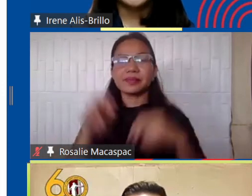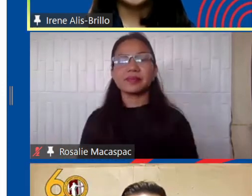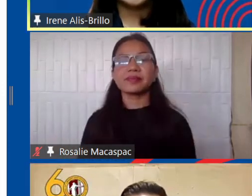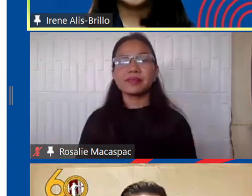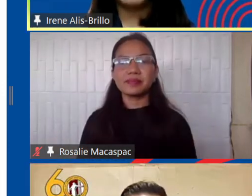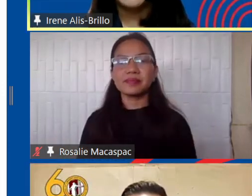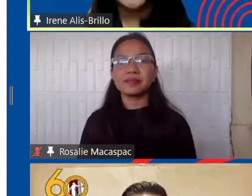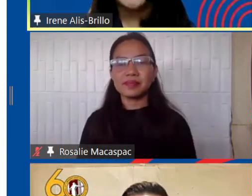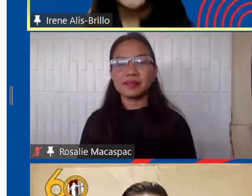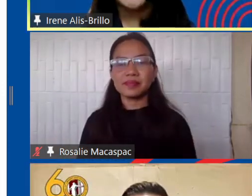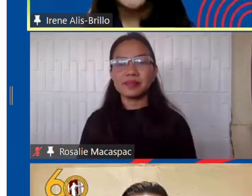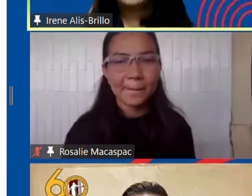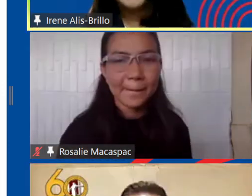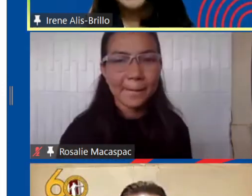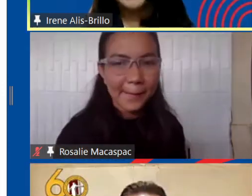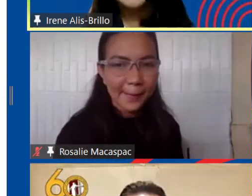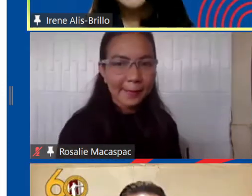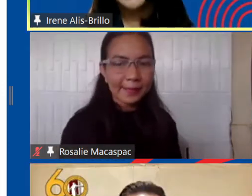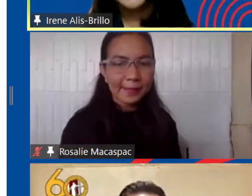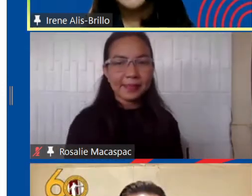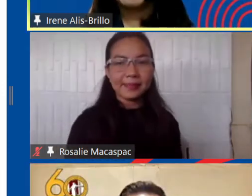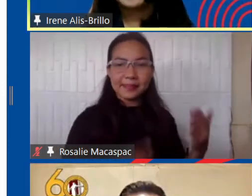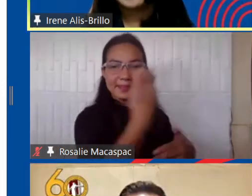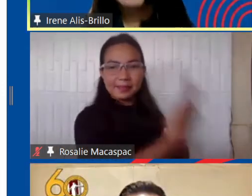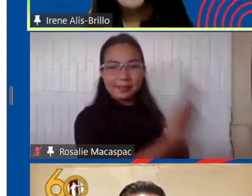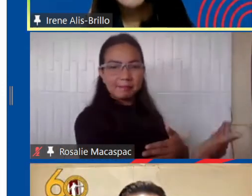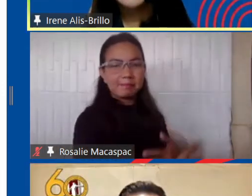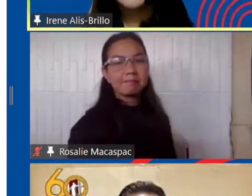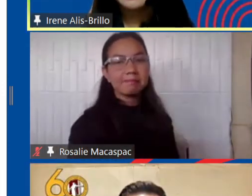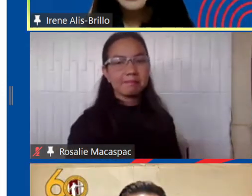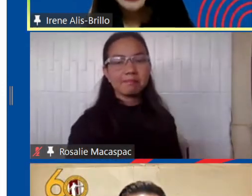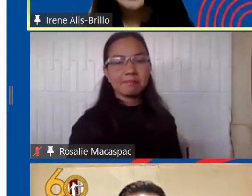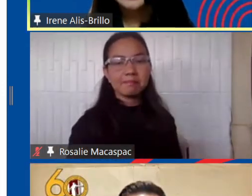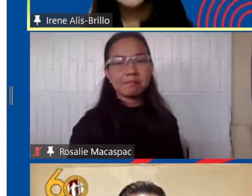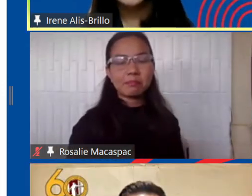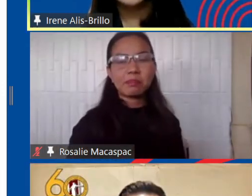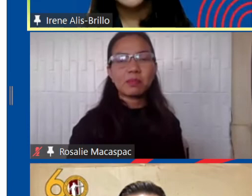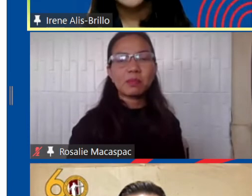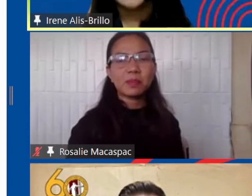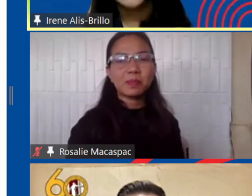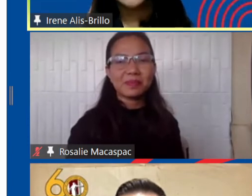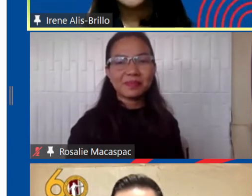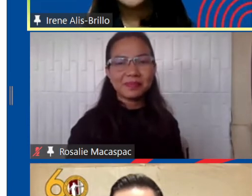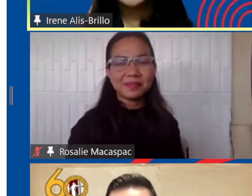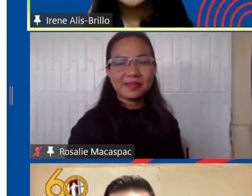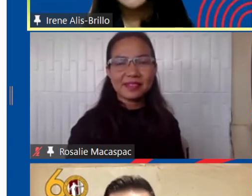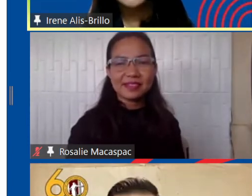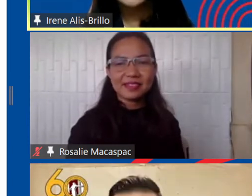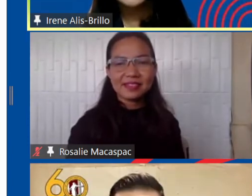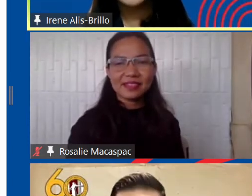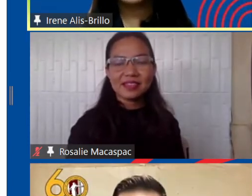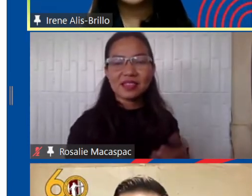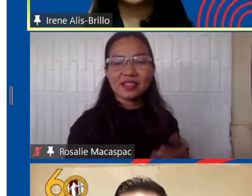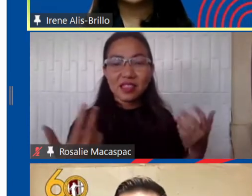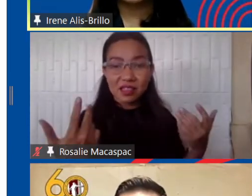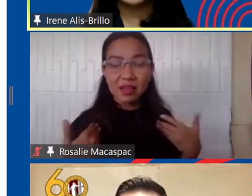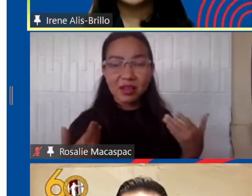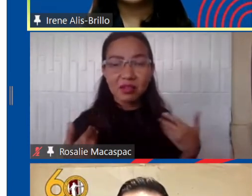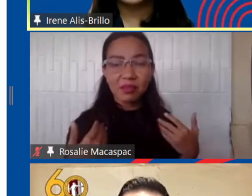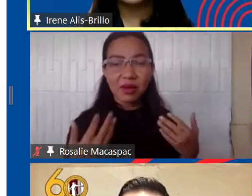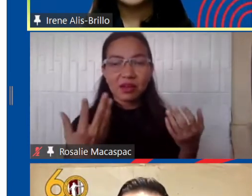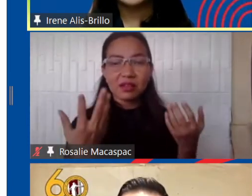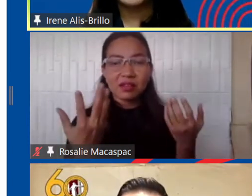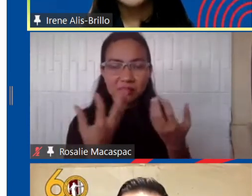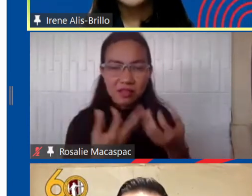Okay, thank you, Sir Paul. Next, pag samahin ko na lang tong dalawa. Is there any significant